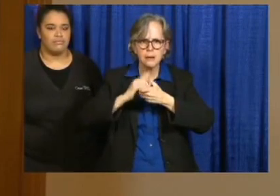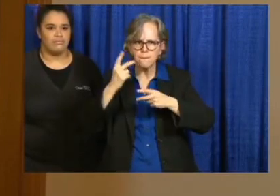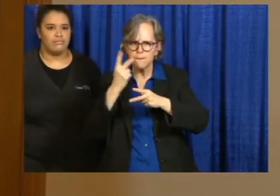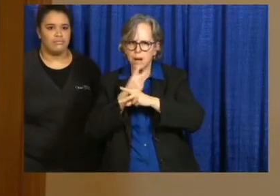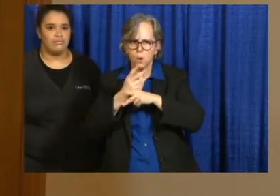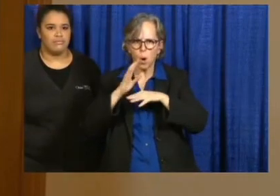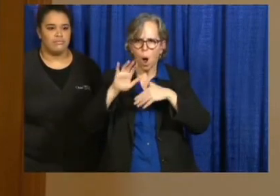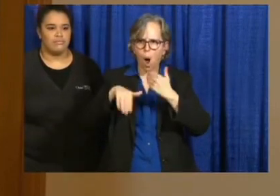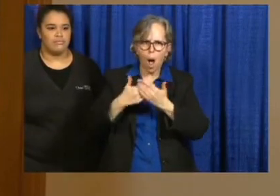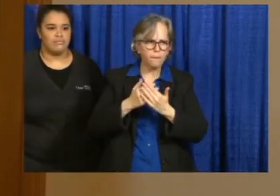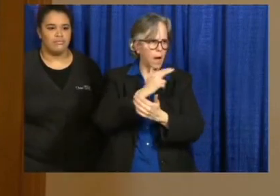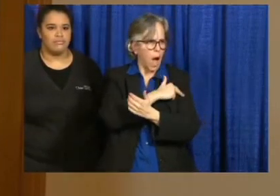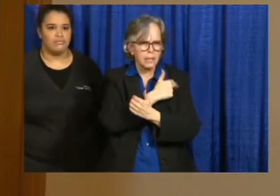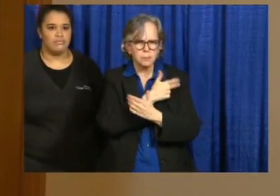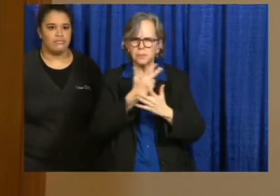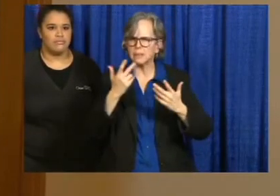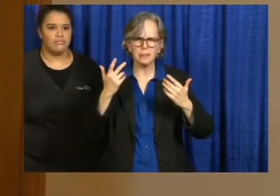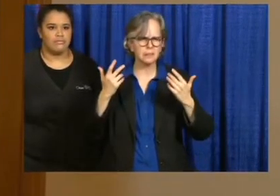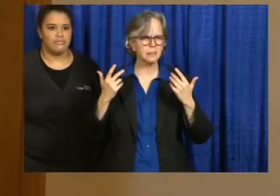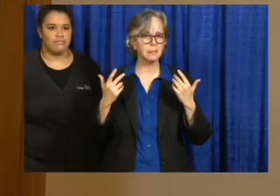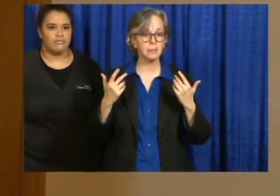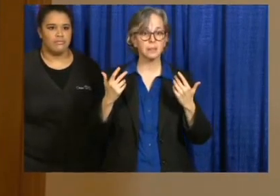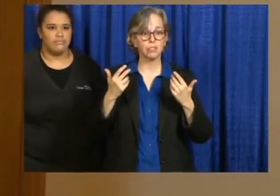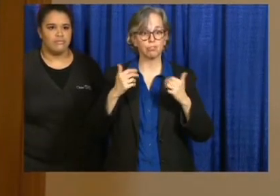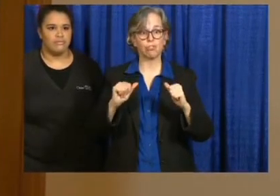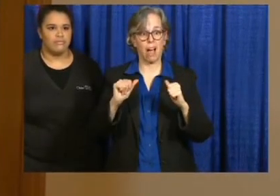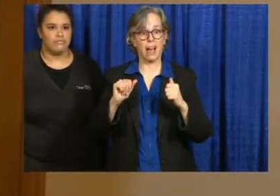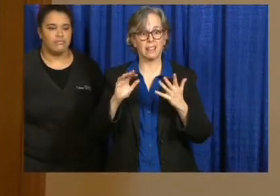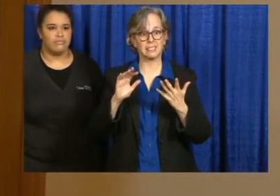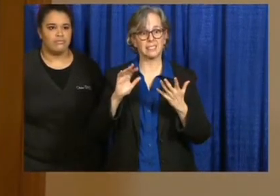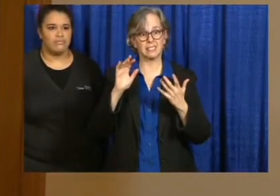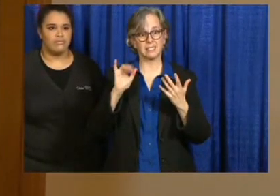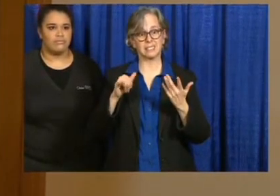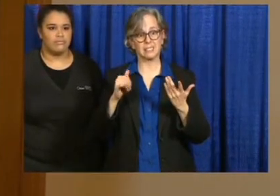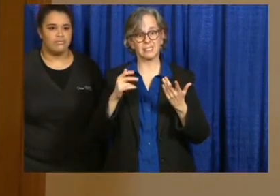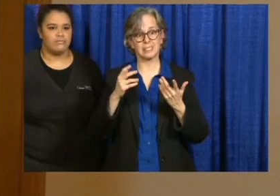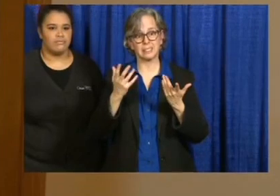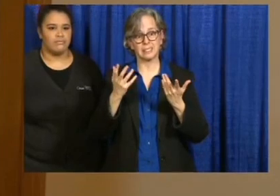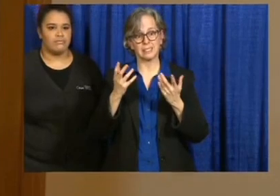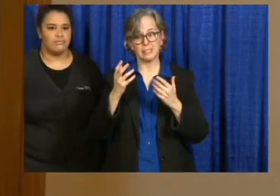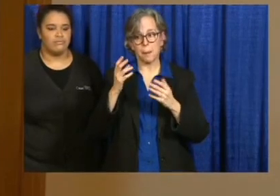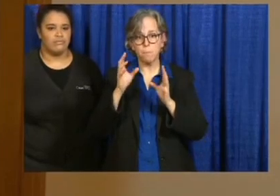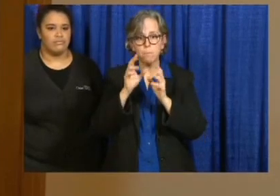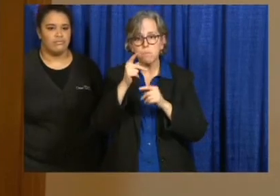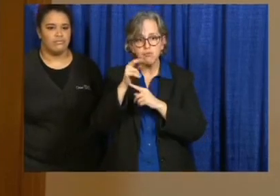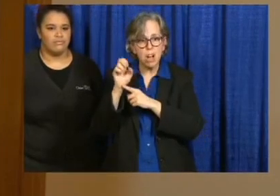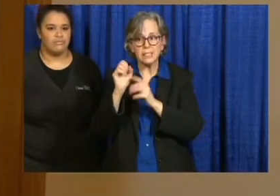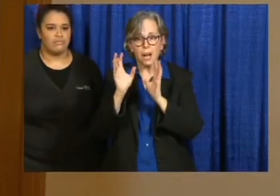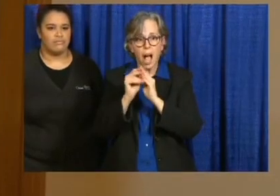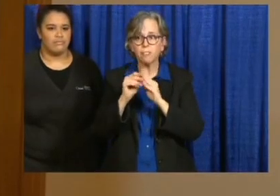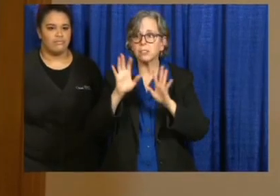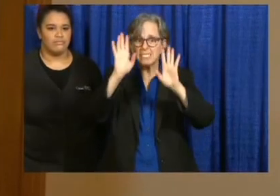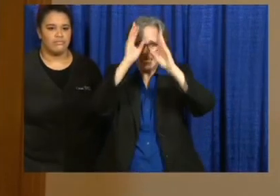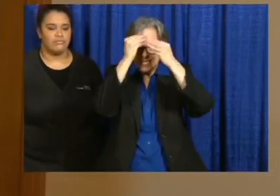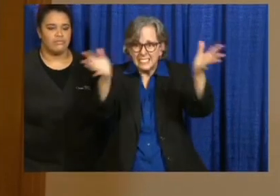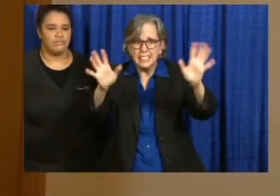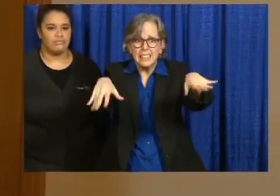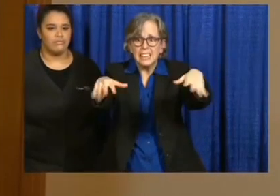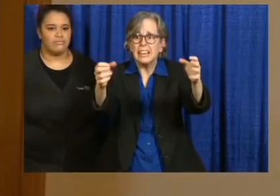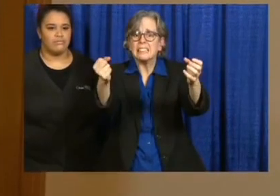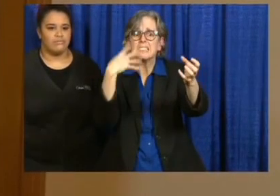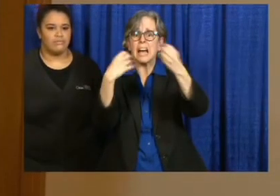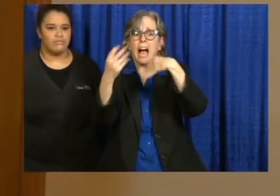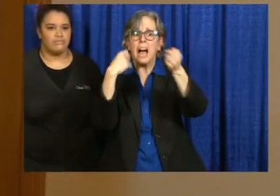hospitals better, and we're using this, obviously, our voice here to say that. But there is a new form of